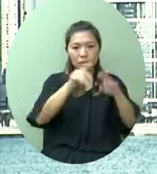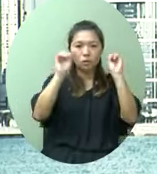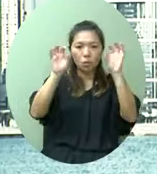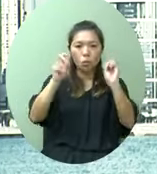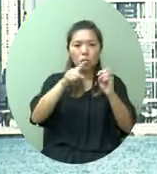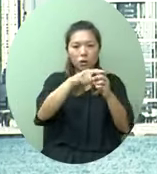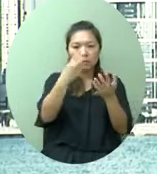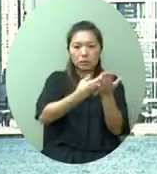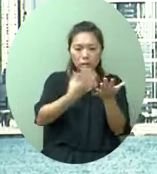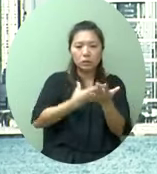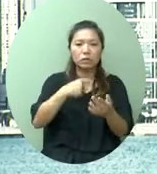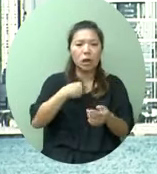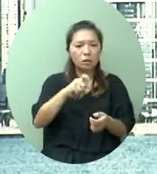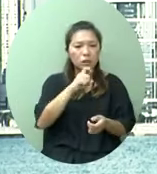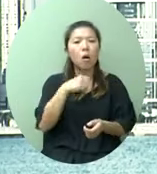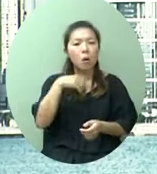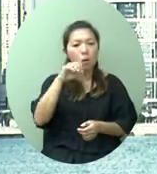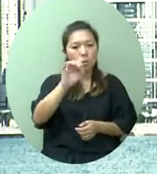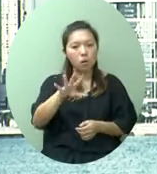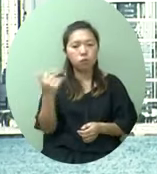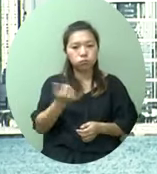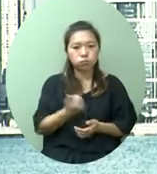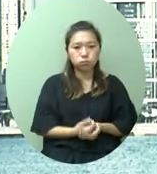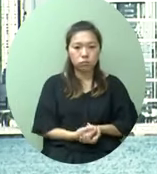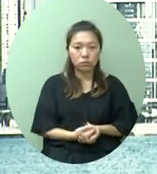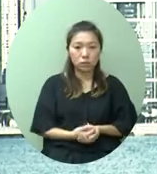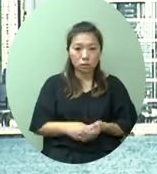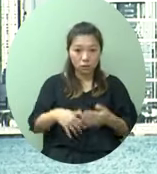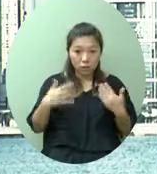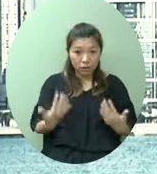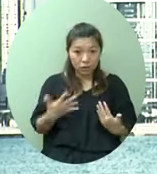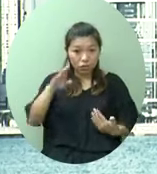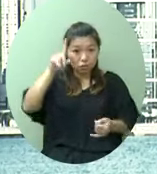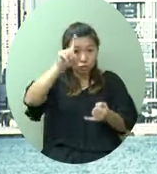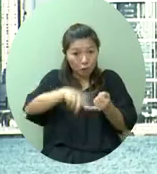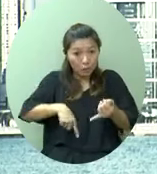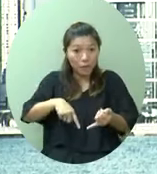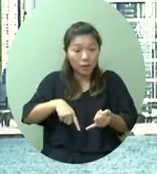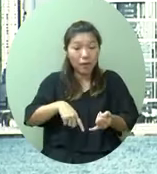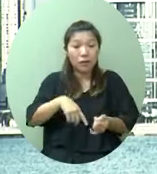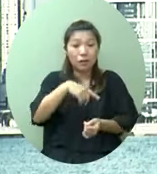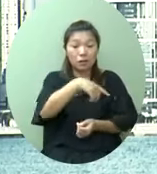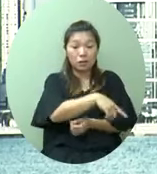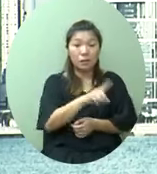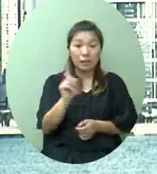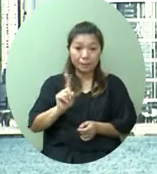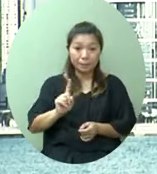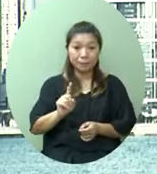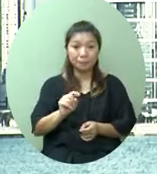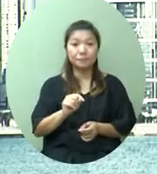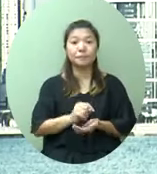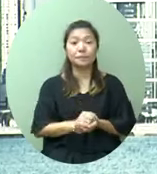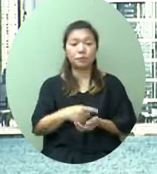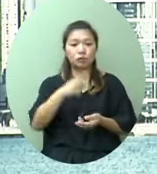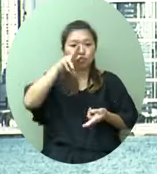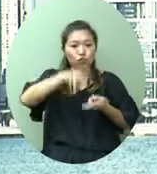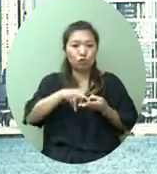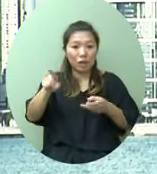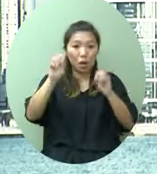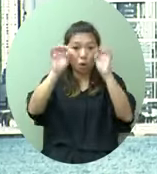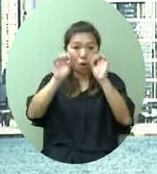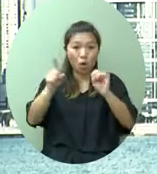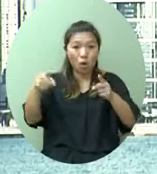our honor system. We do not check, monitor, or investigate into registrable interests of each member. But you can see